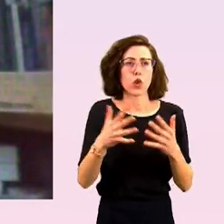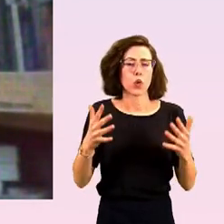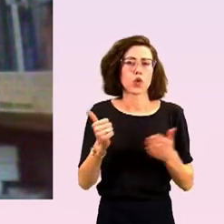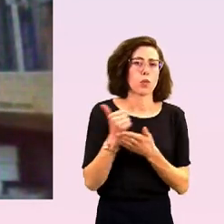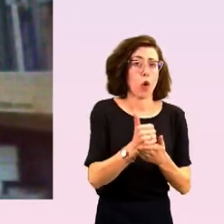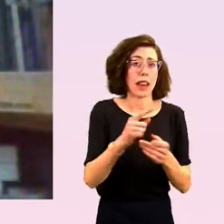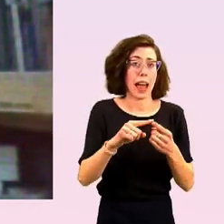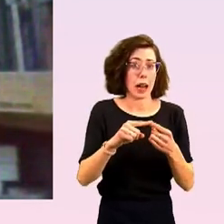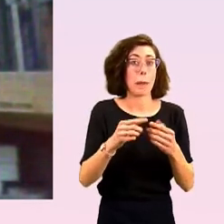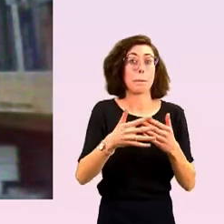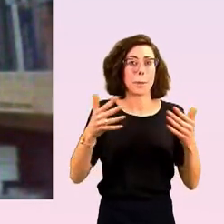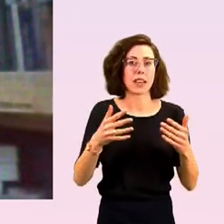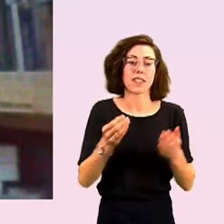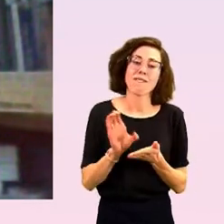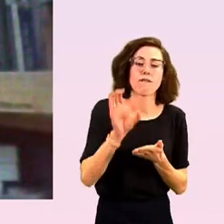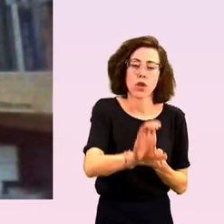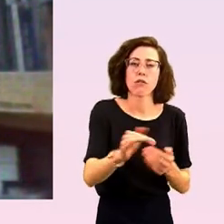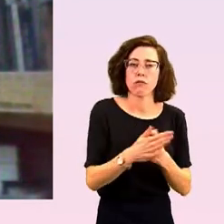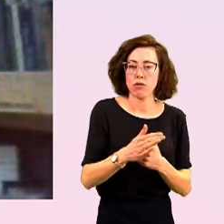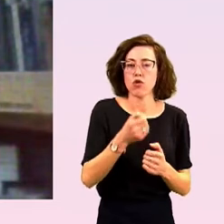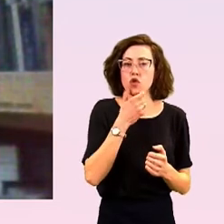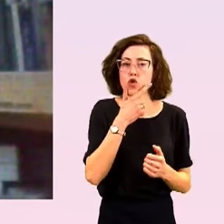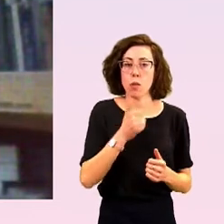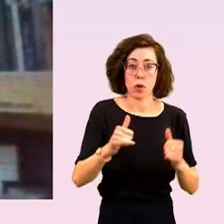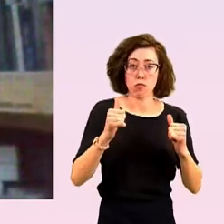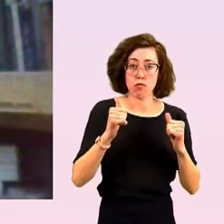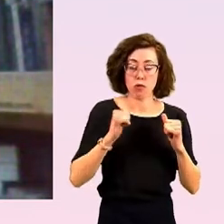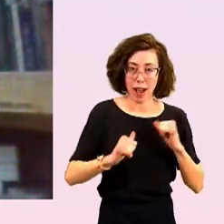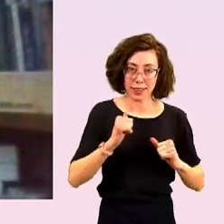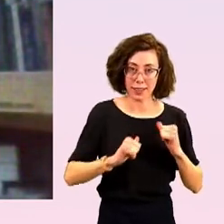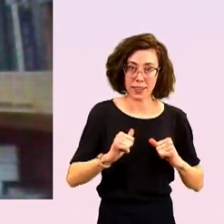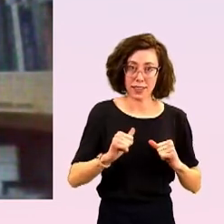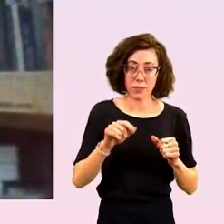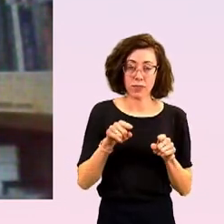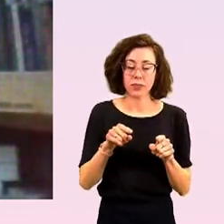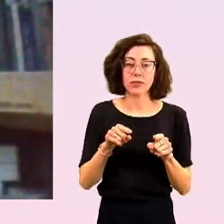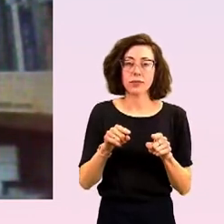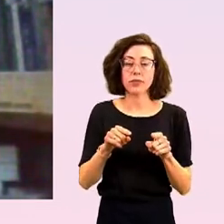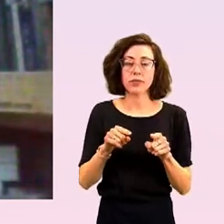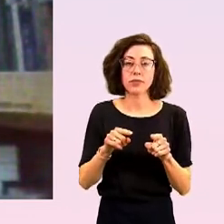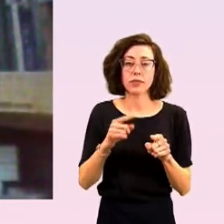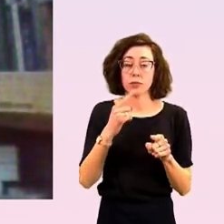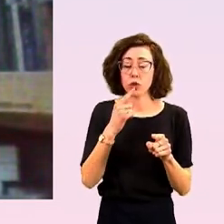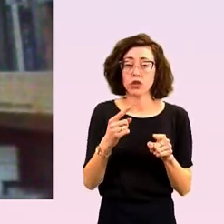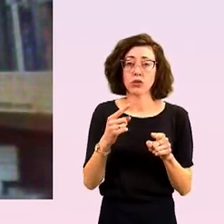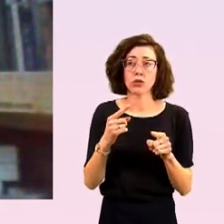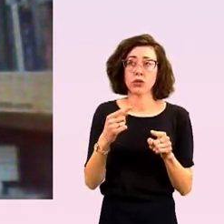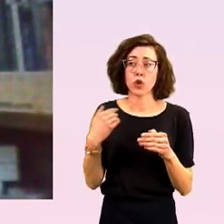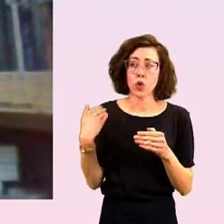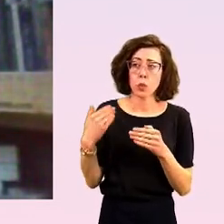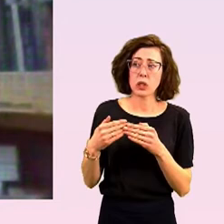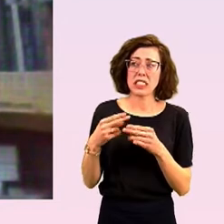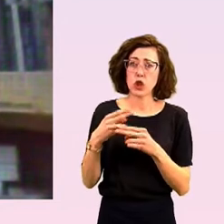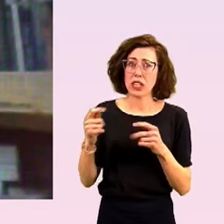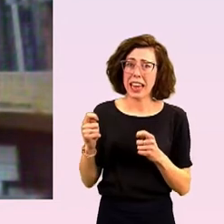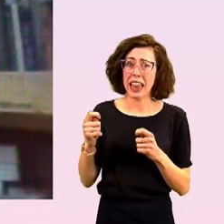Dublin Pride, and has done so consistently every year since 1992. And up until 2013, not one